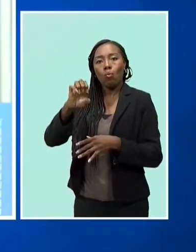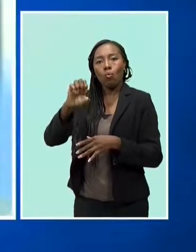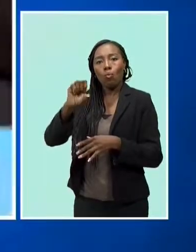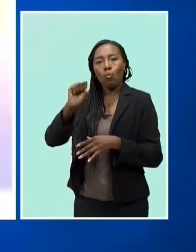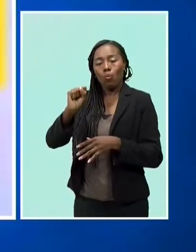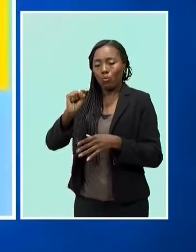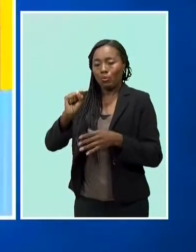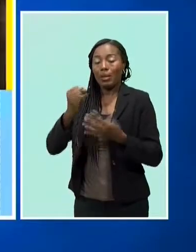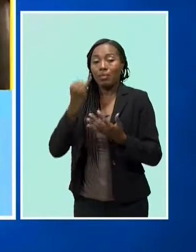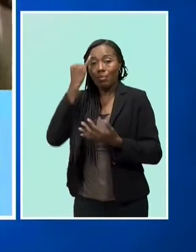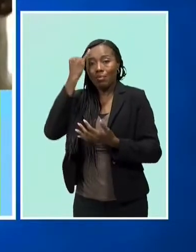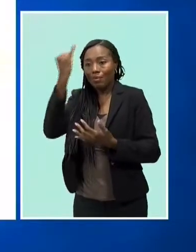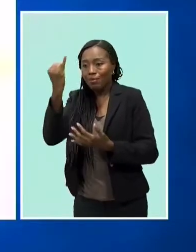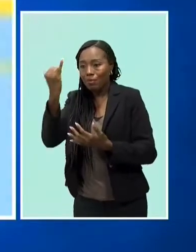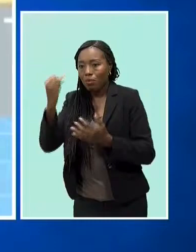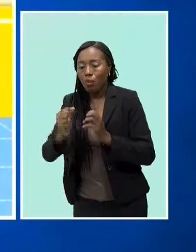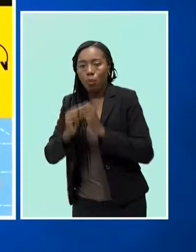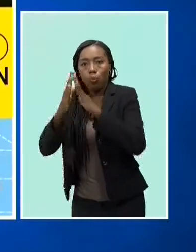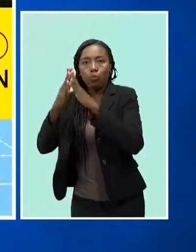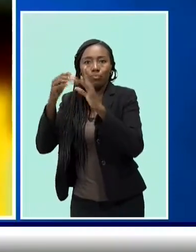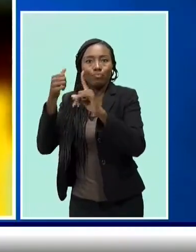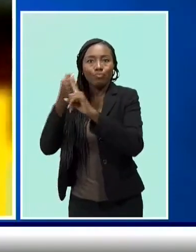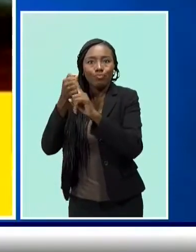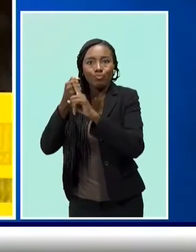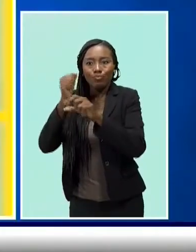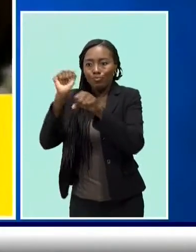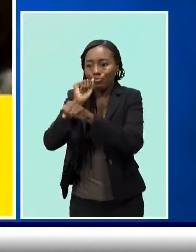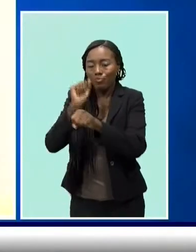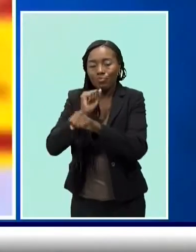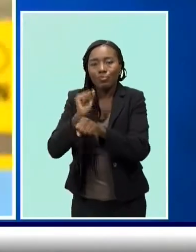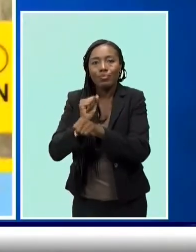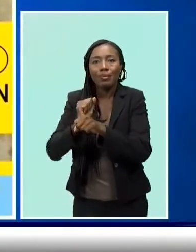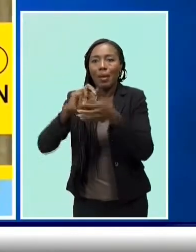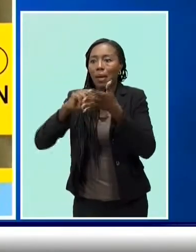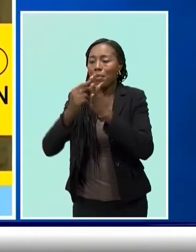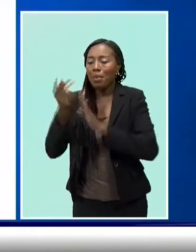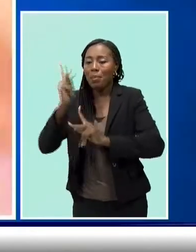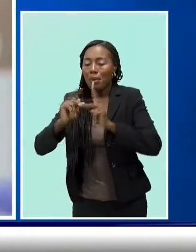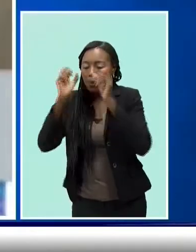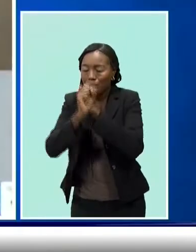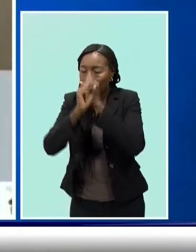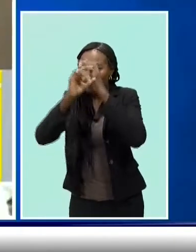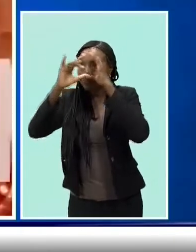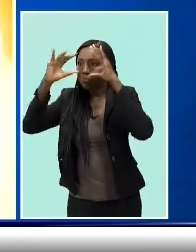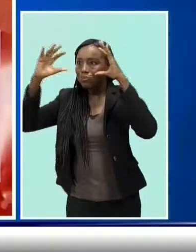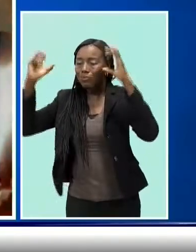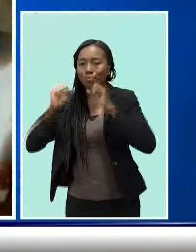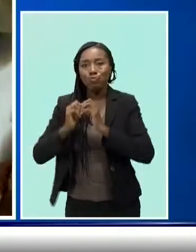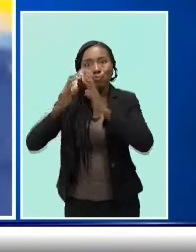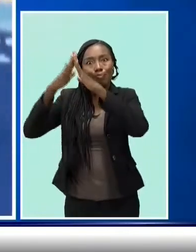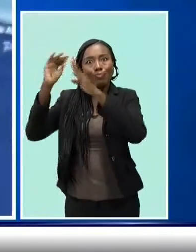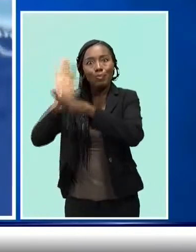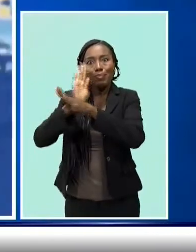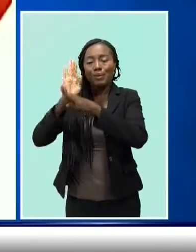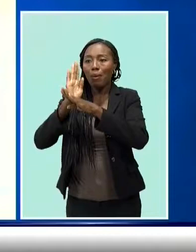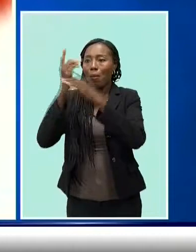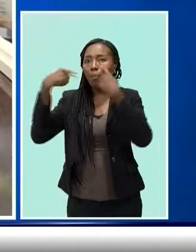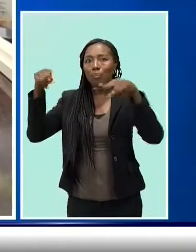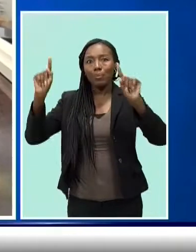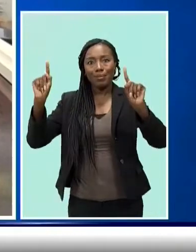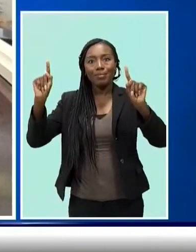moving ideas to enterprise, and with that, making the dreams of young budding business owners a